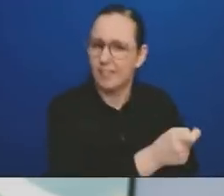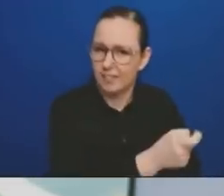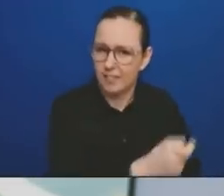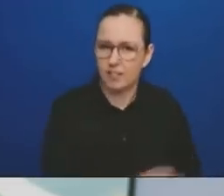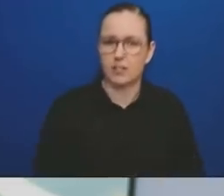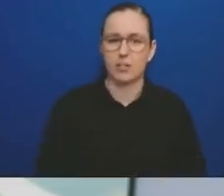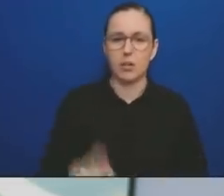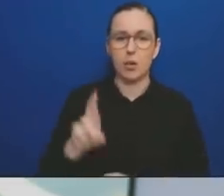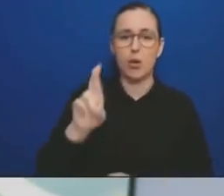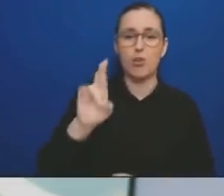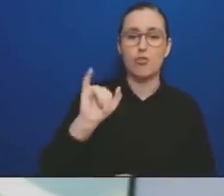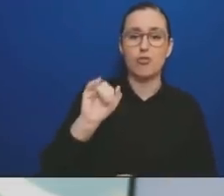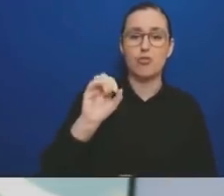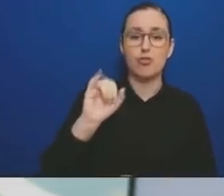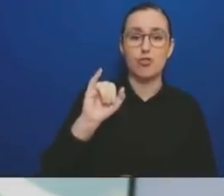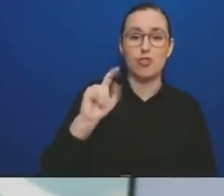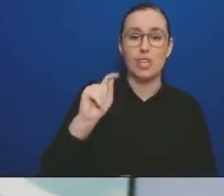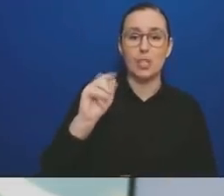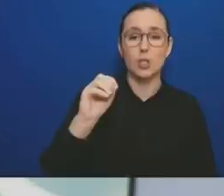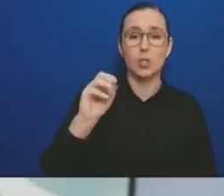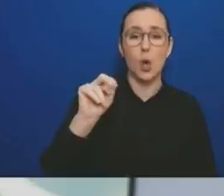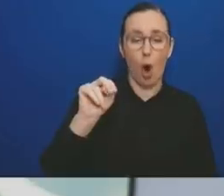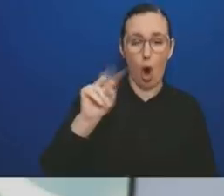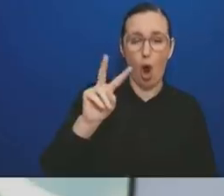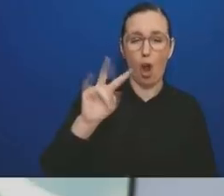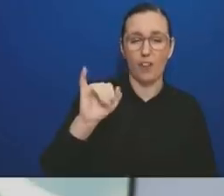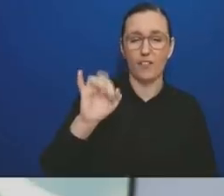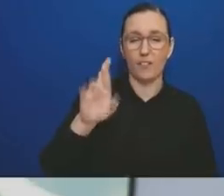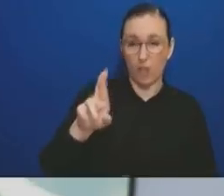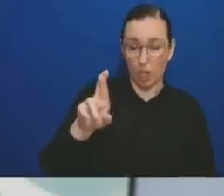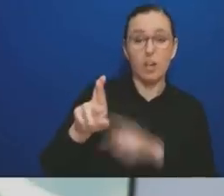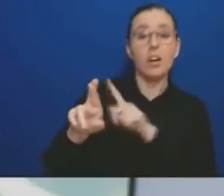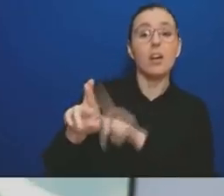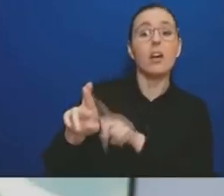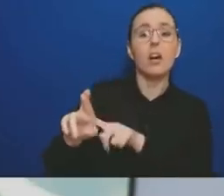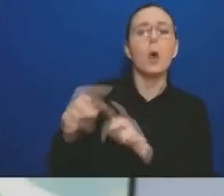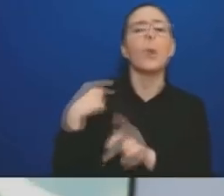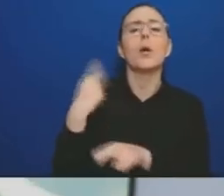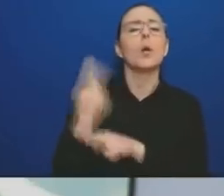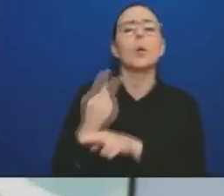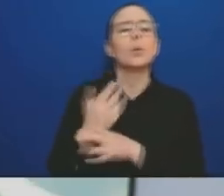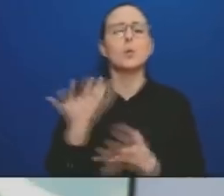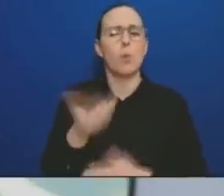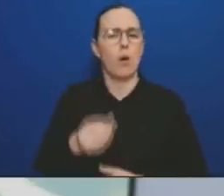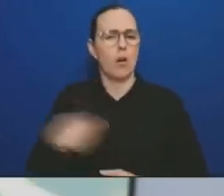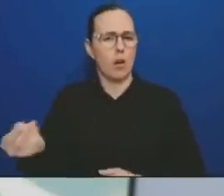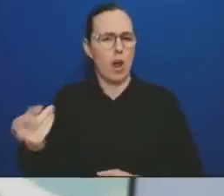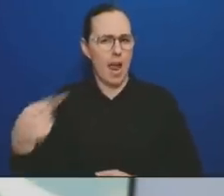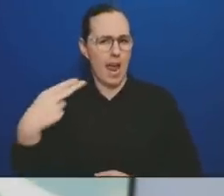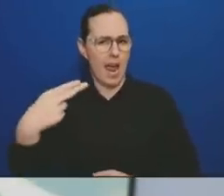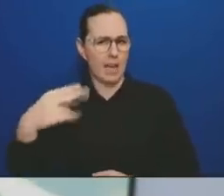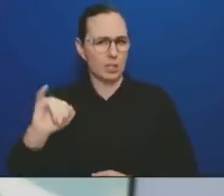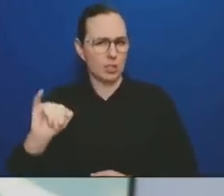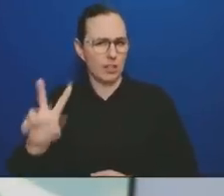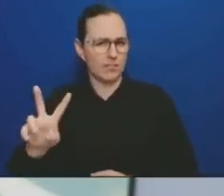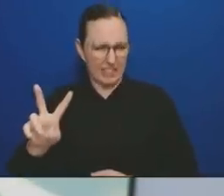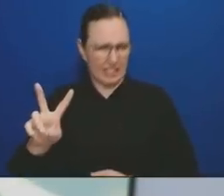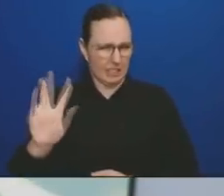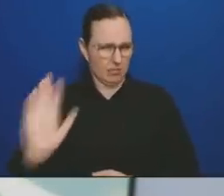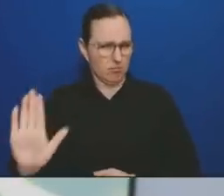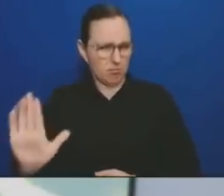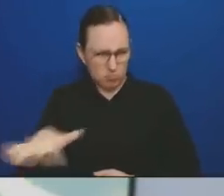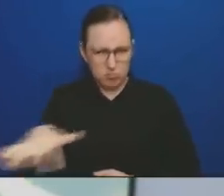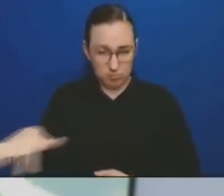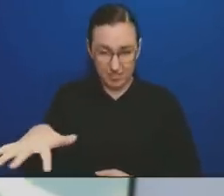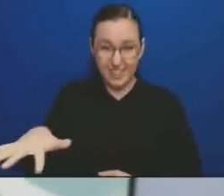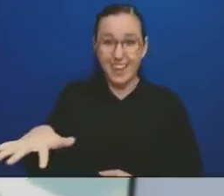is a protease inhibitor, it's part of a combination of drugs that we also use for treating people with HIV, they will be